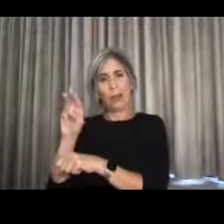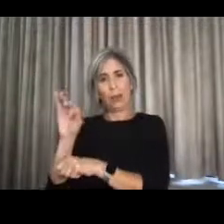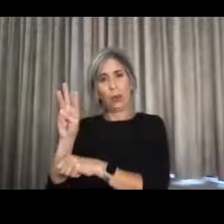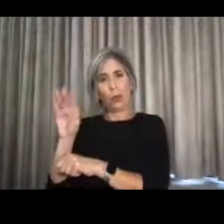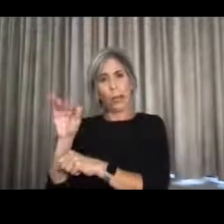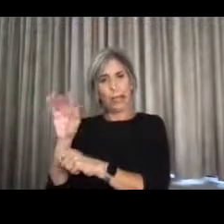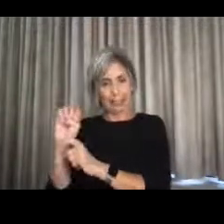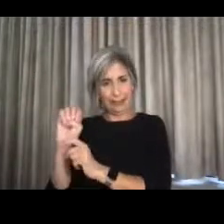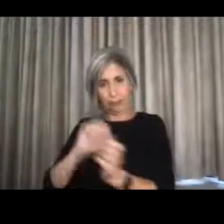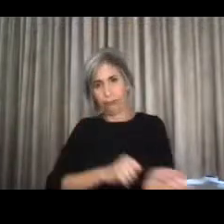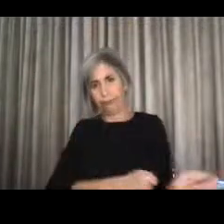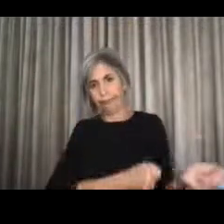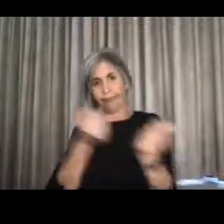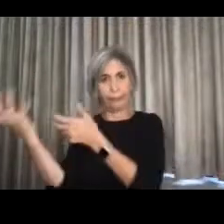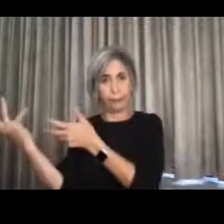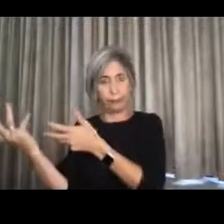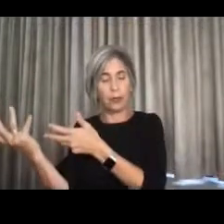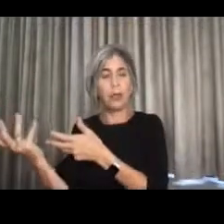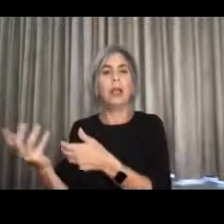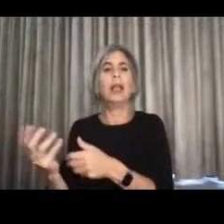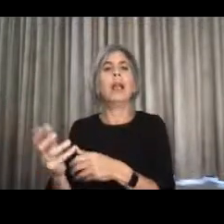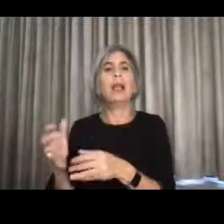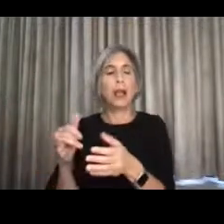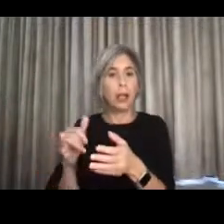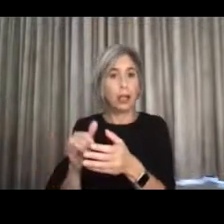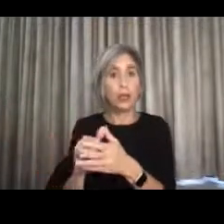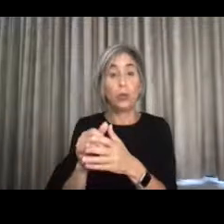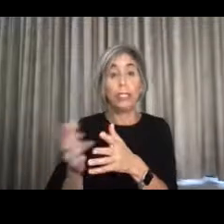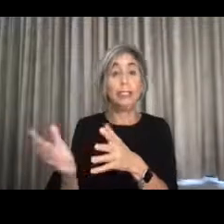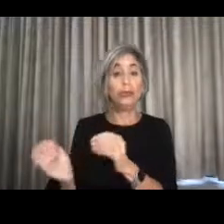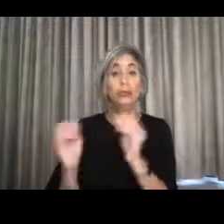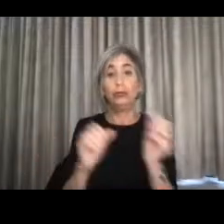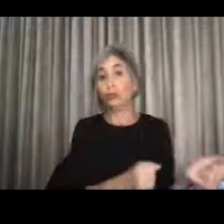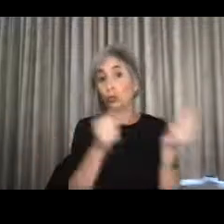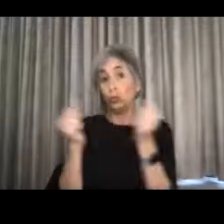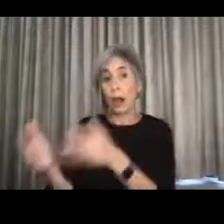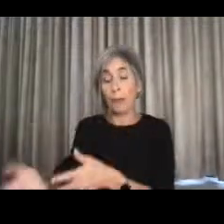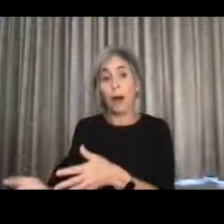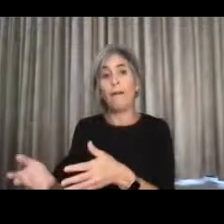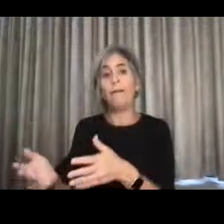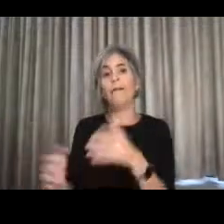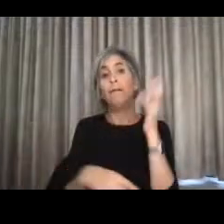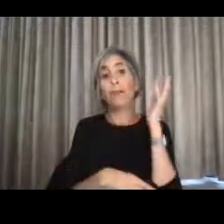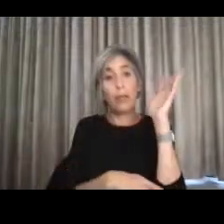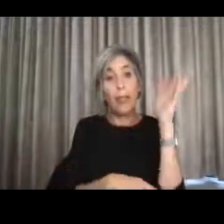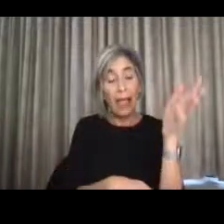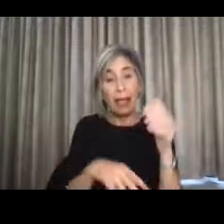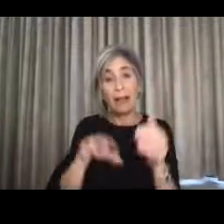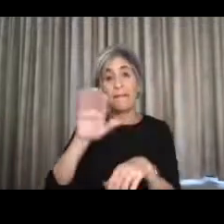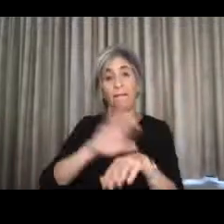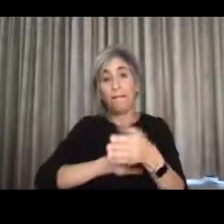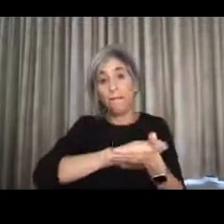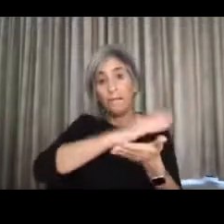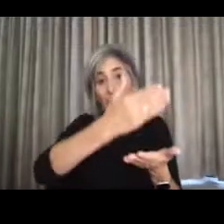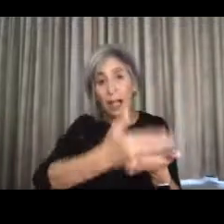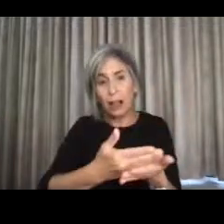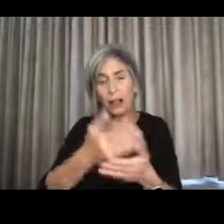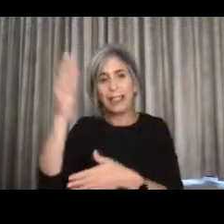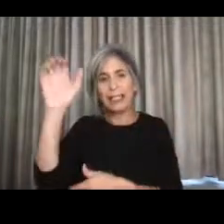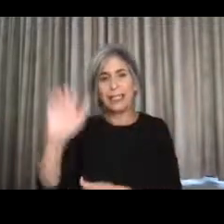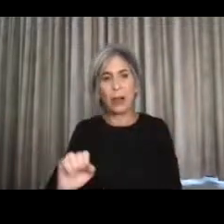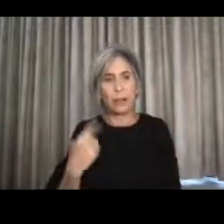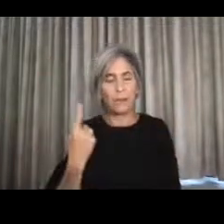other municipalities, the majority of all municipalities, are dropping stuff off either 45th Street landfill or the one that's just south of us. So